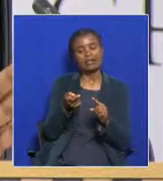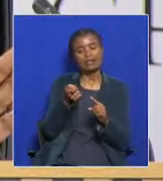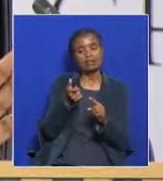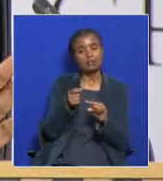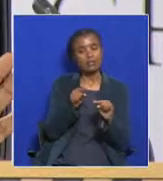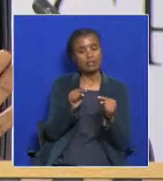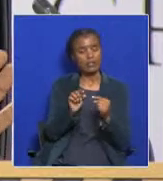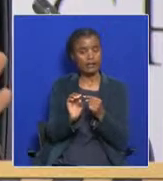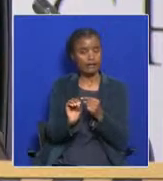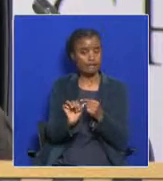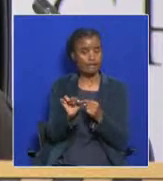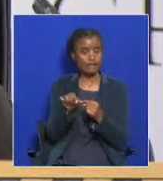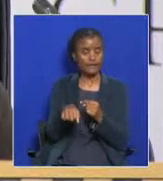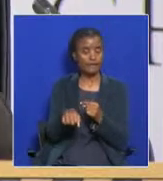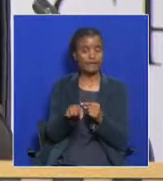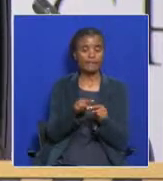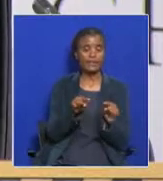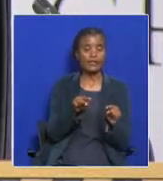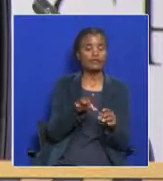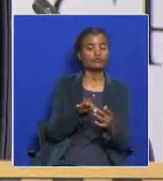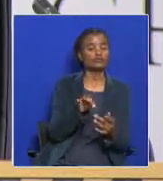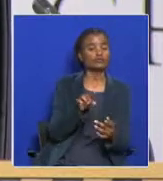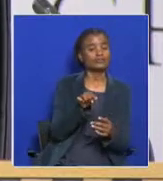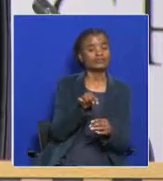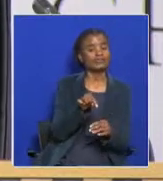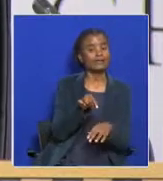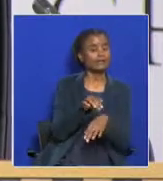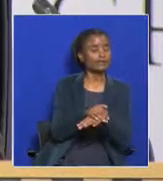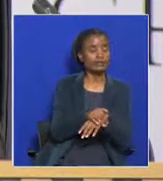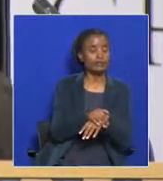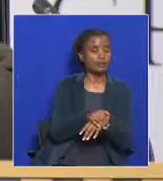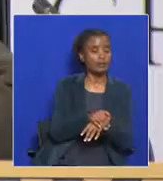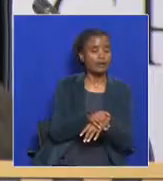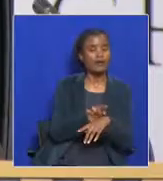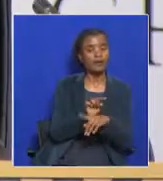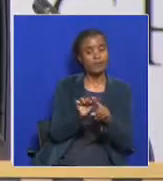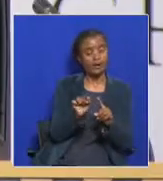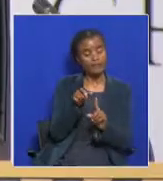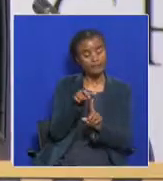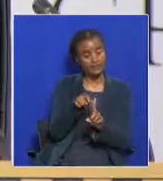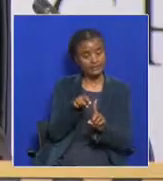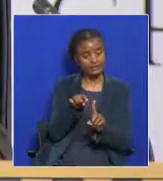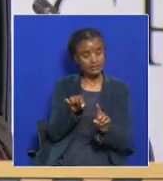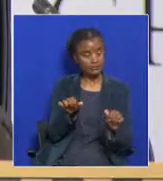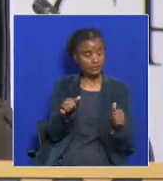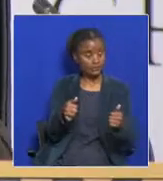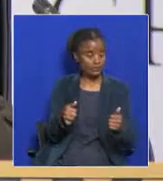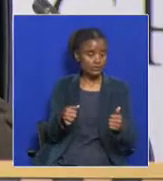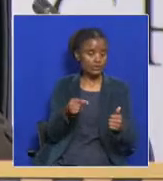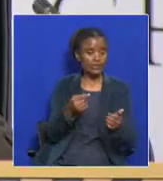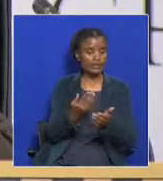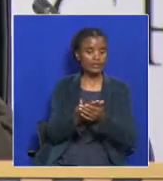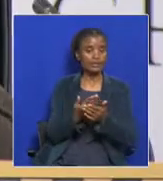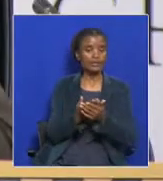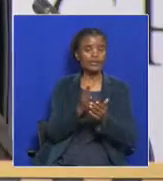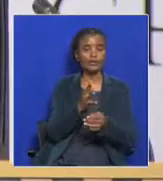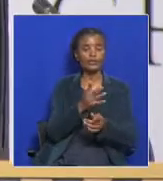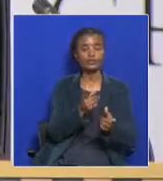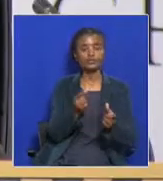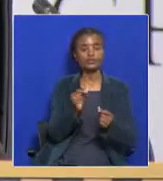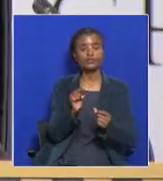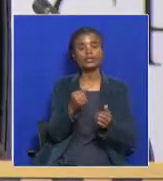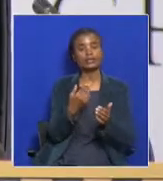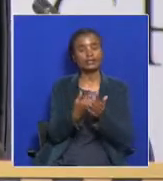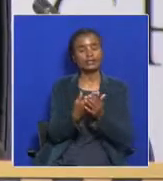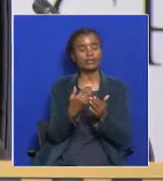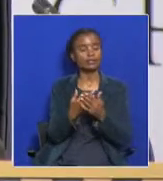was no issue between us. To choose guys of that standing so that now we can now ride on this high horse to say, hey, we've done a nice